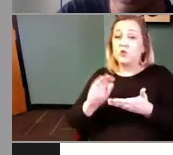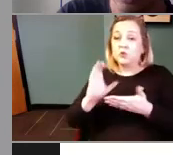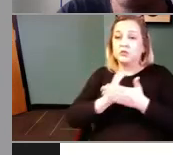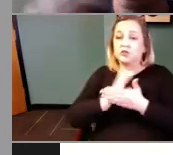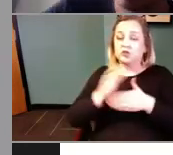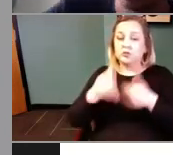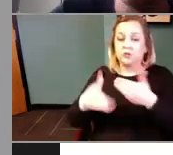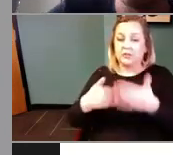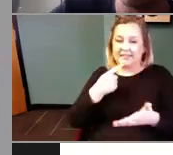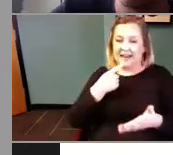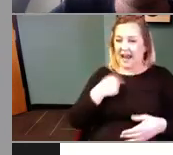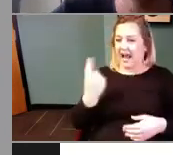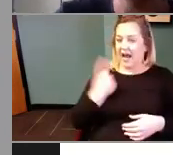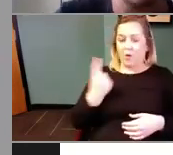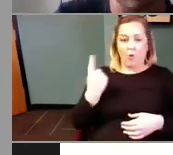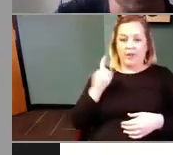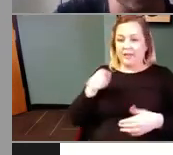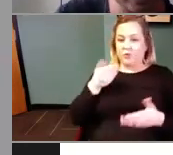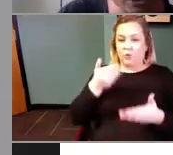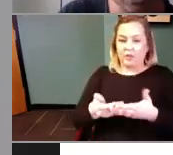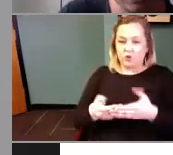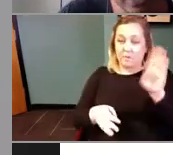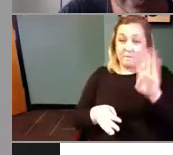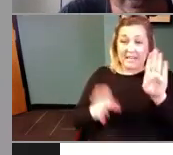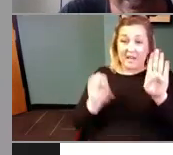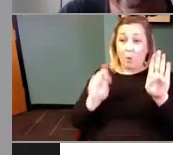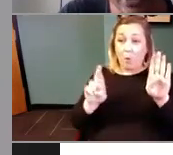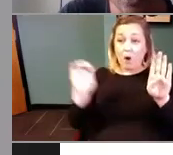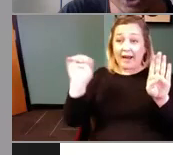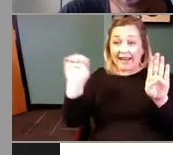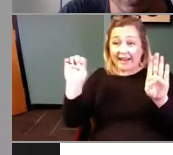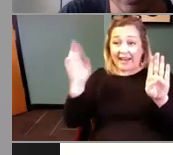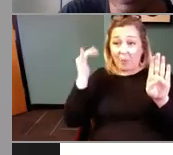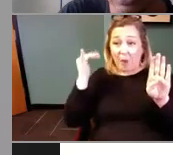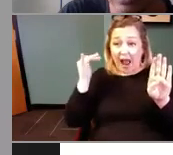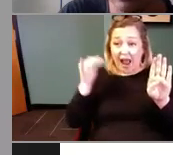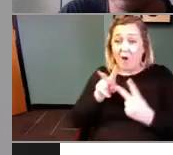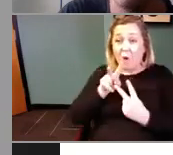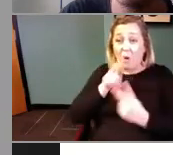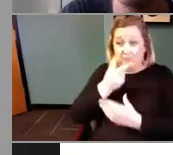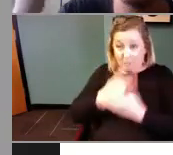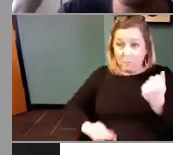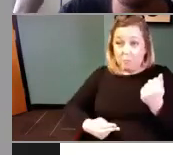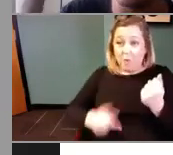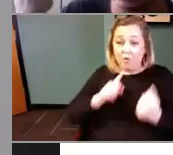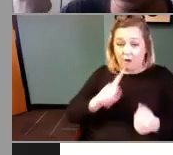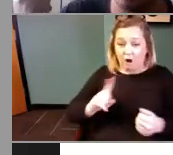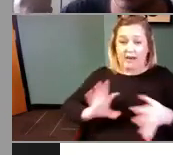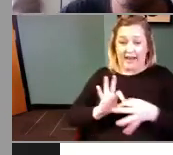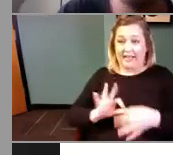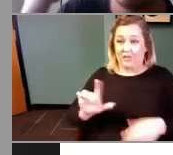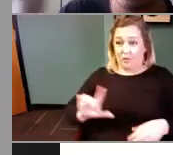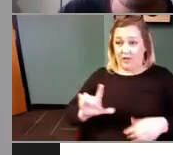E, because both of them are connected. I don't care which one I reach. And then I need to reach one of these set of nodes, G, H, I, J, K,